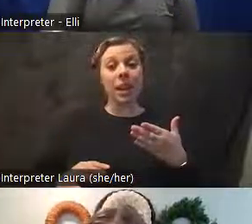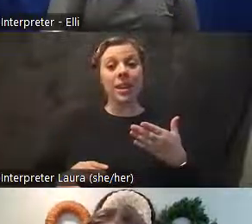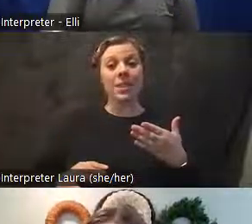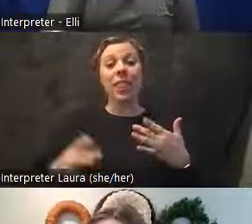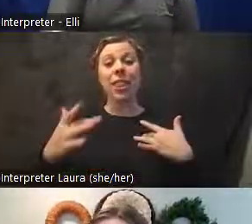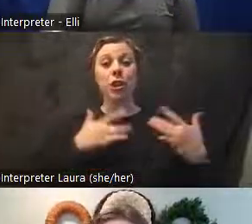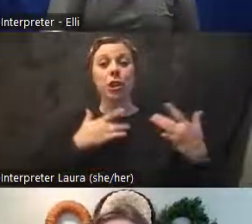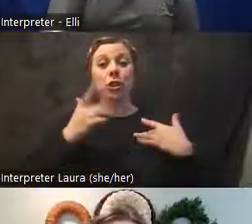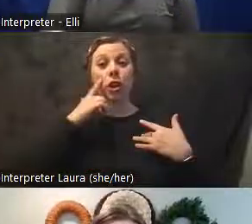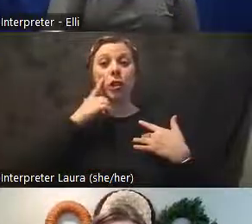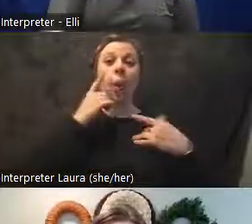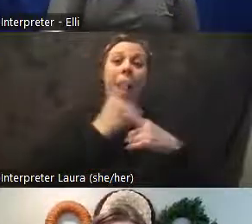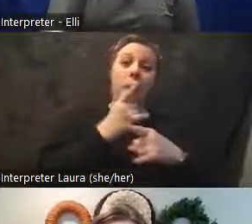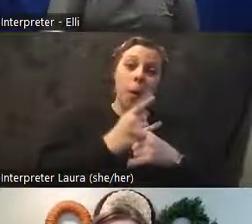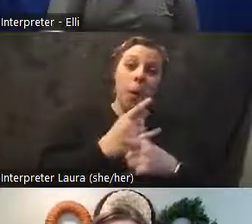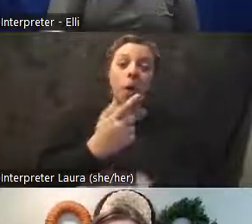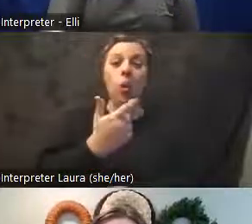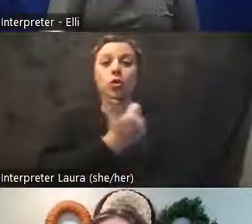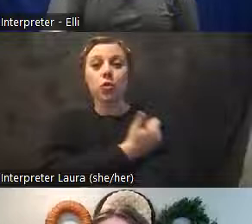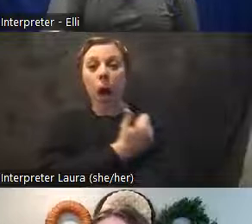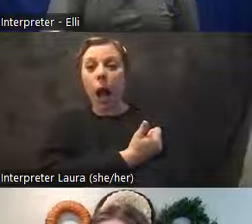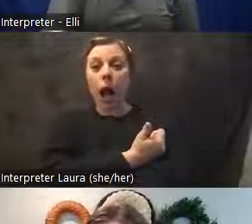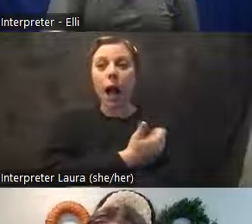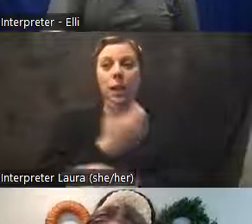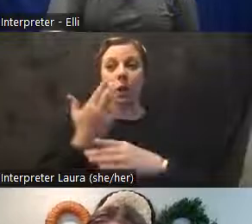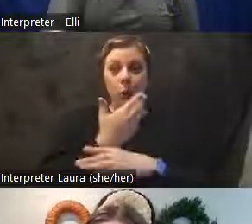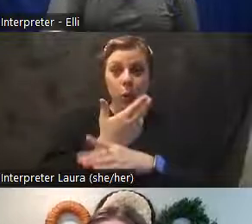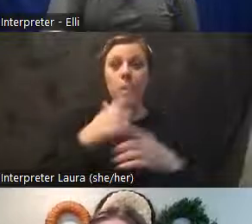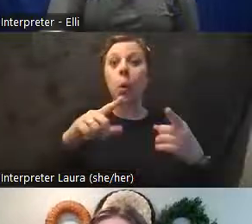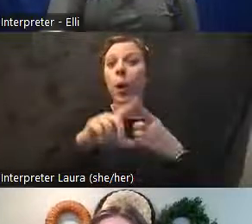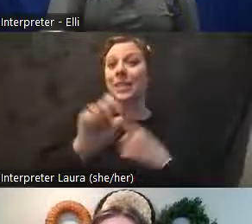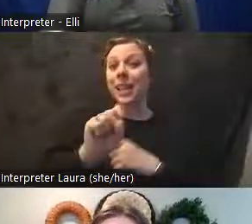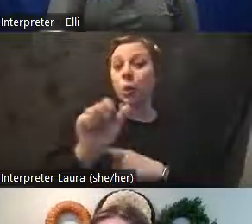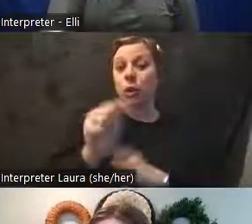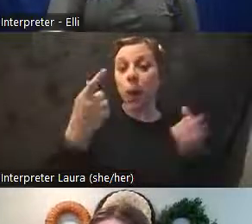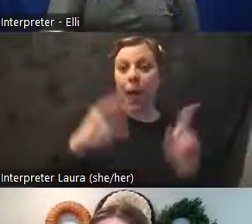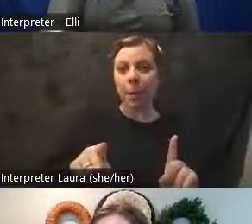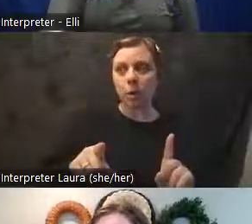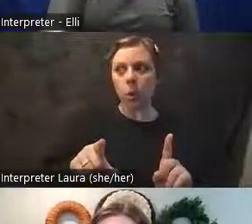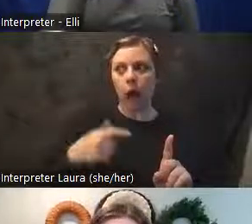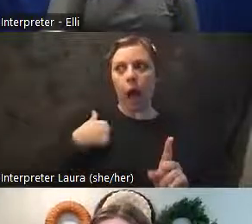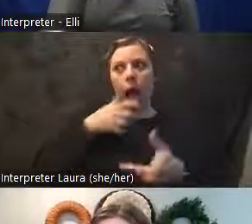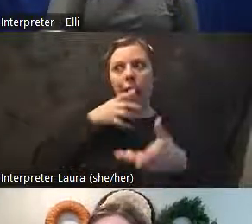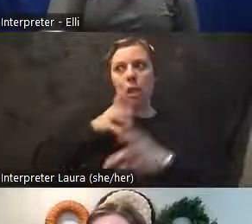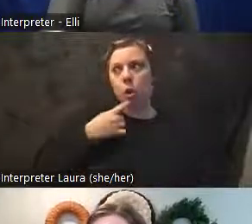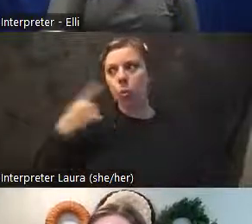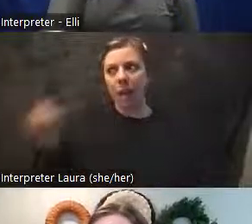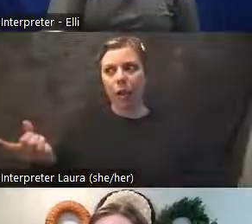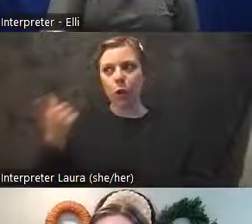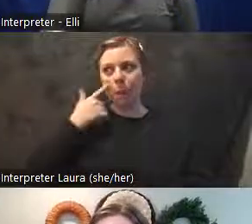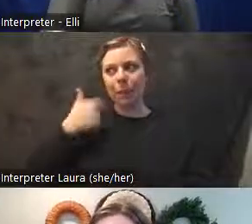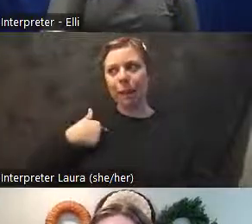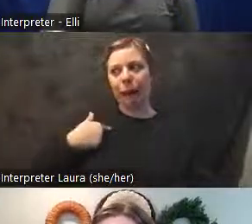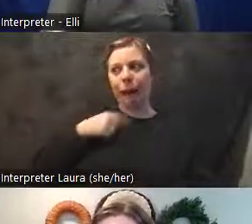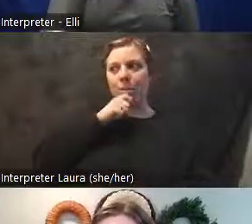alcohol use, or drug and alcohol use at the time of the incident. Can you succinctly and